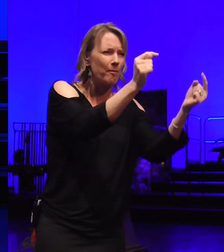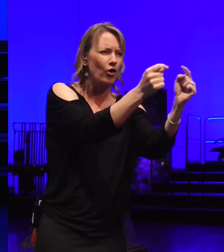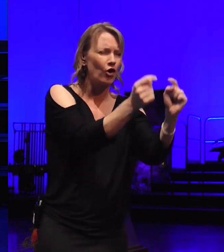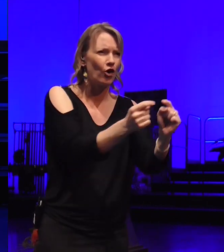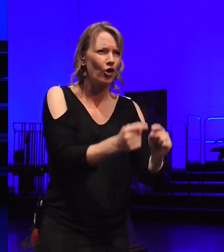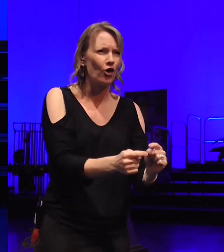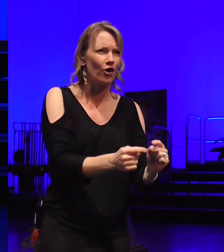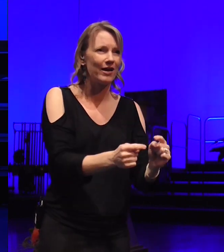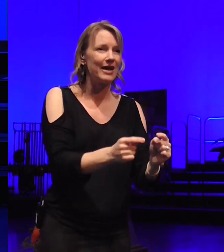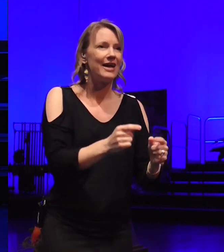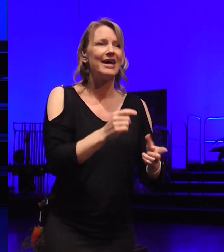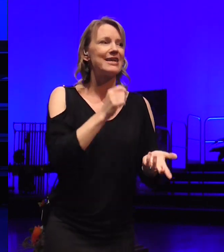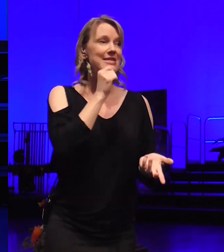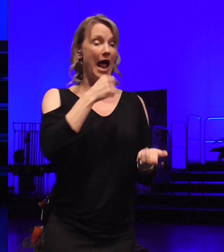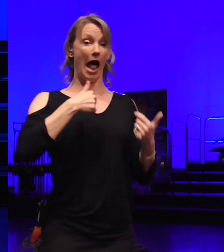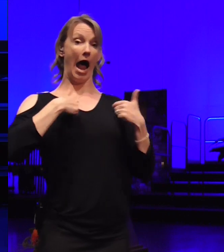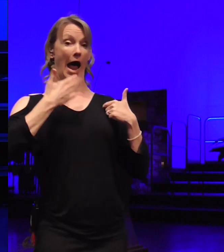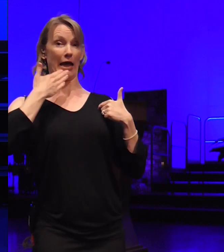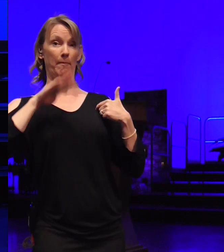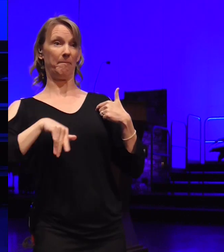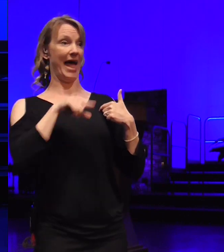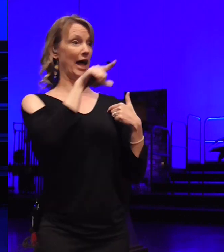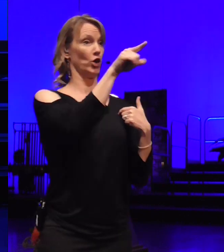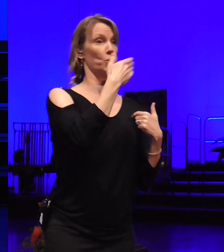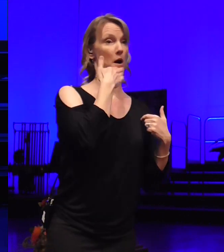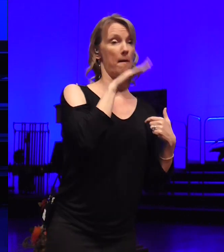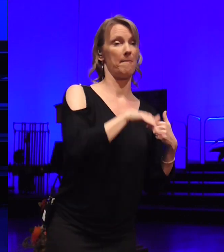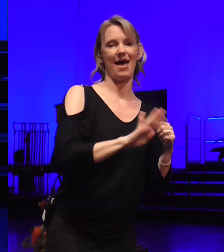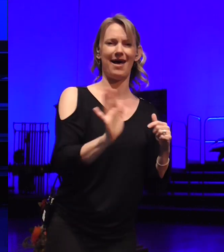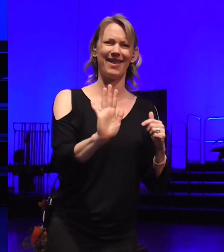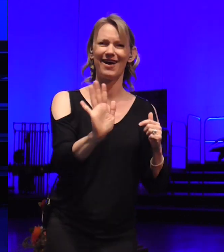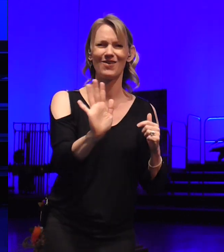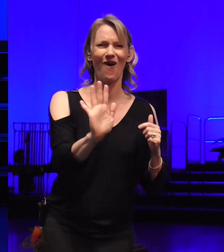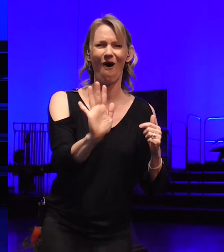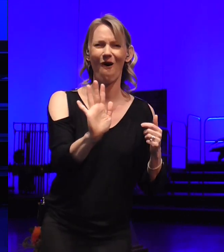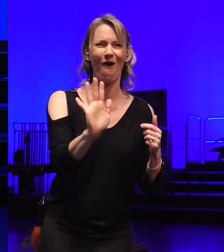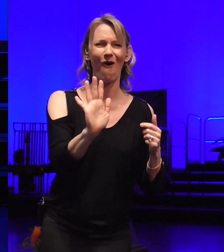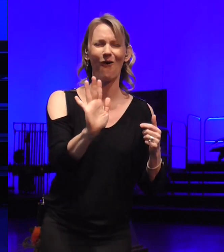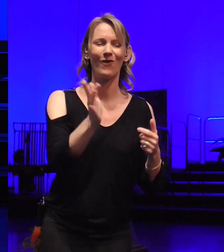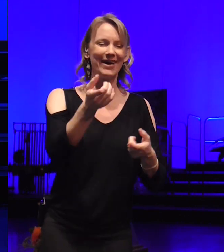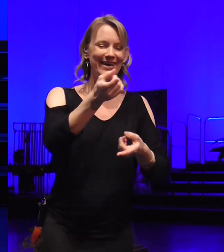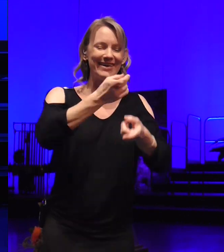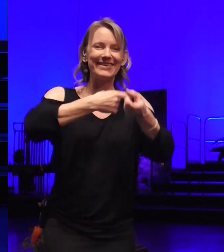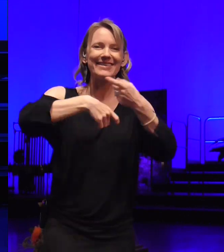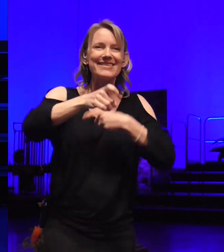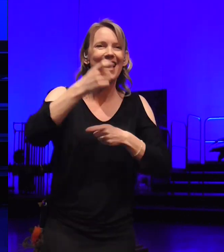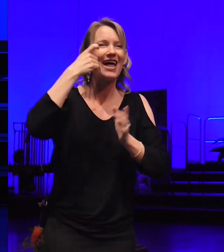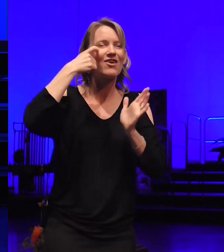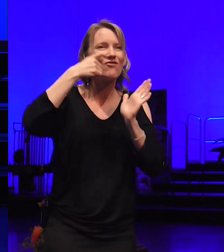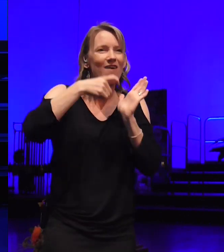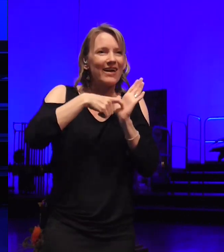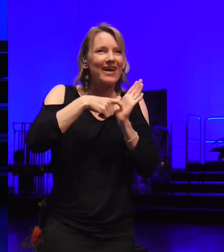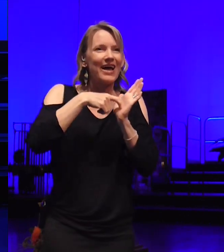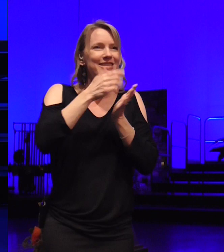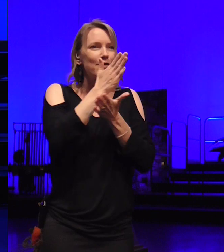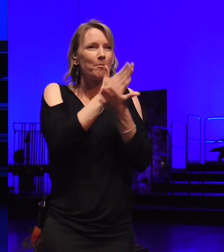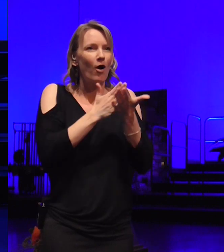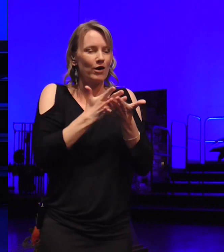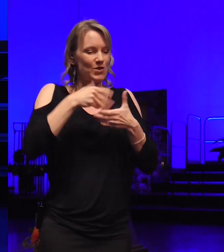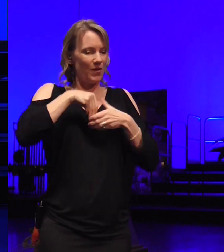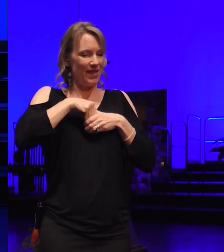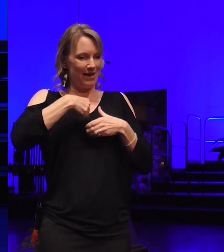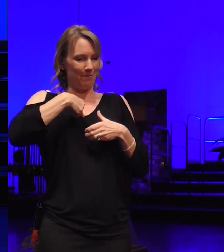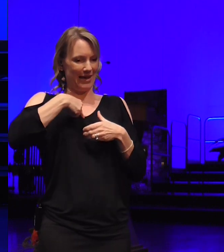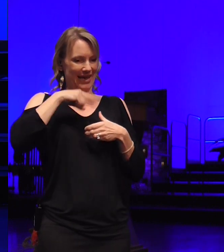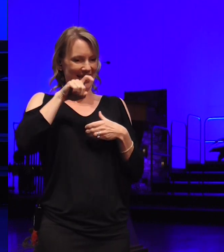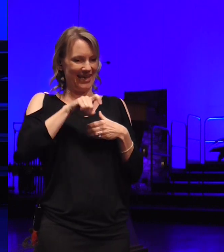not I am bad or you are a bad person. It becomes there's this parts